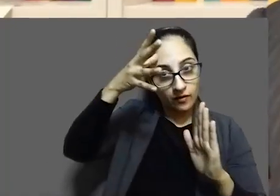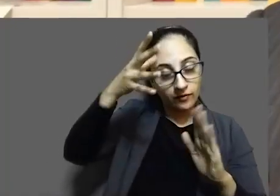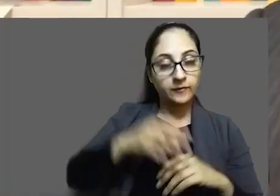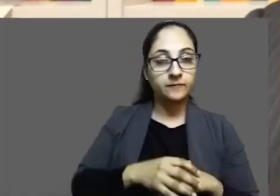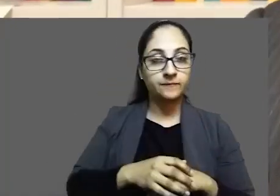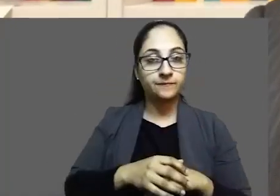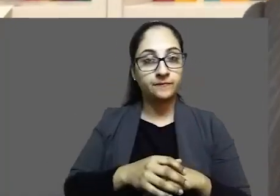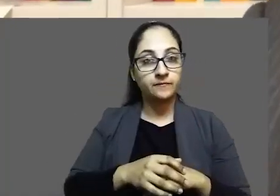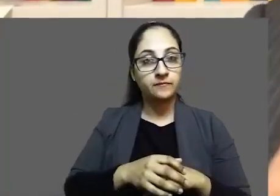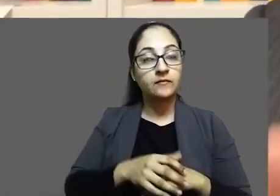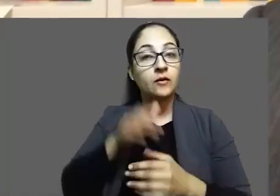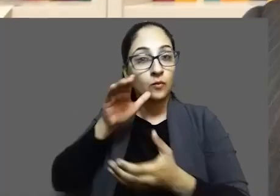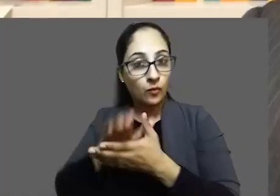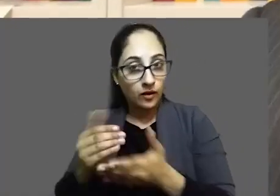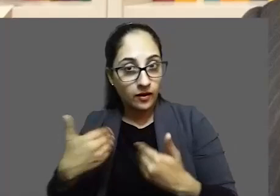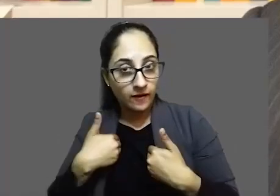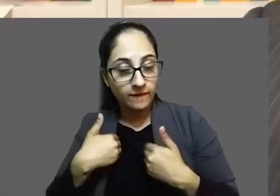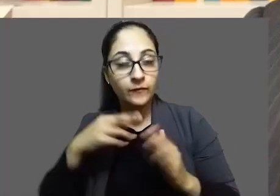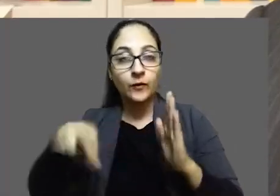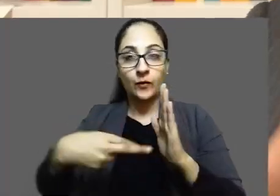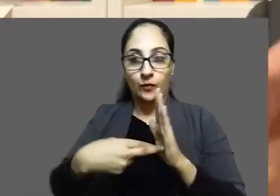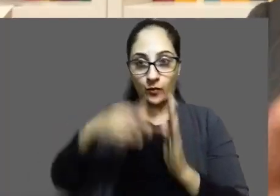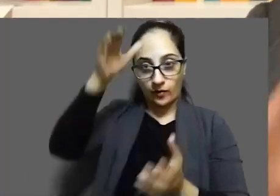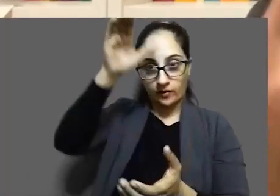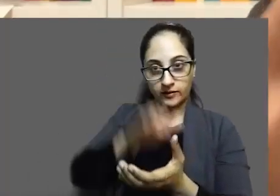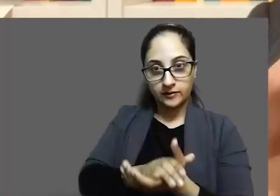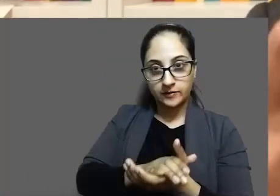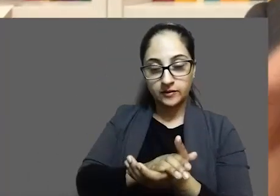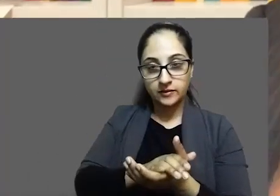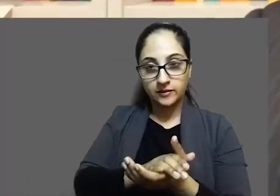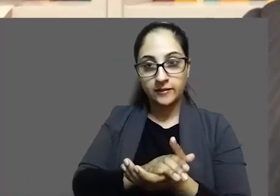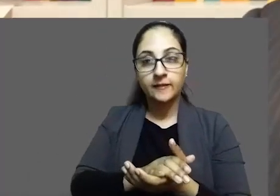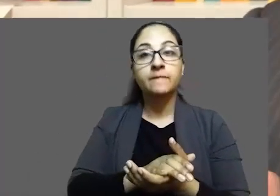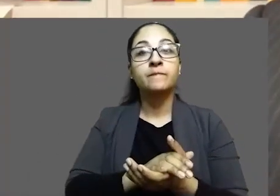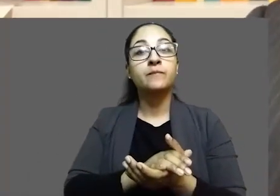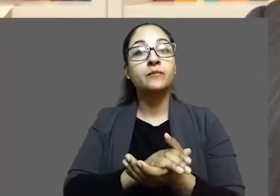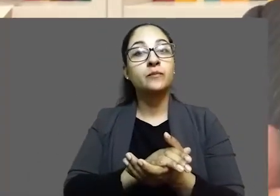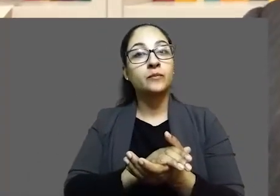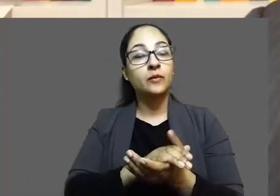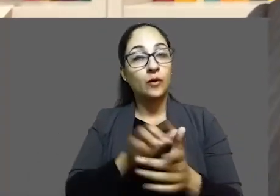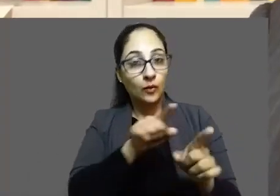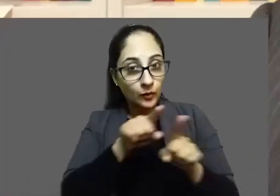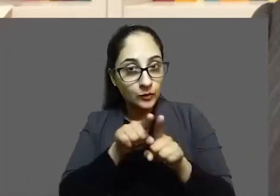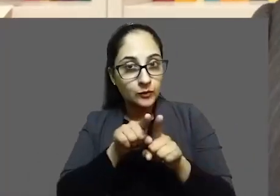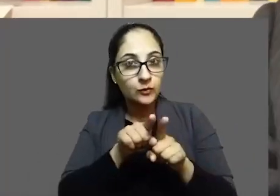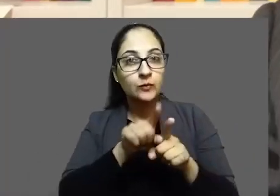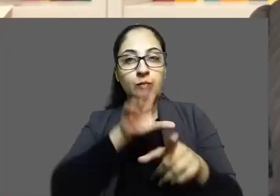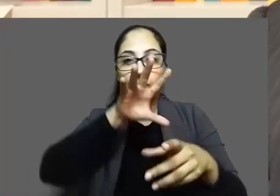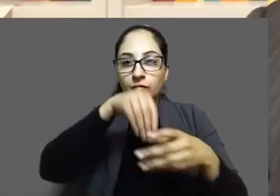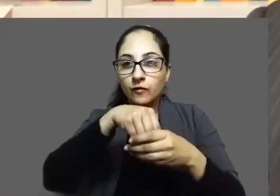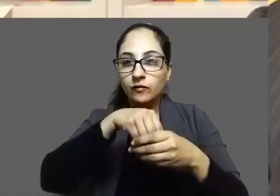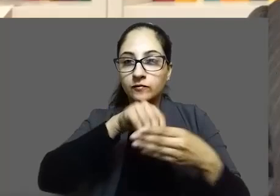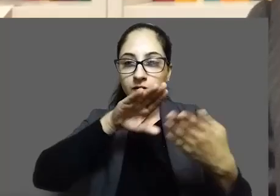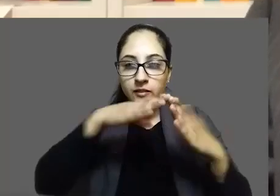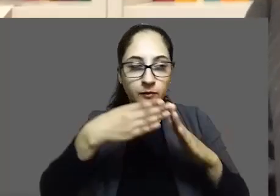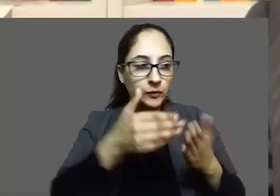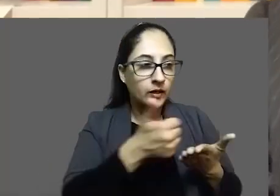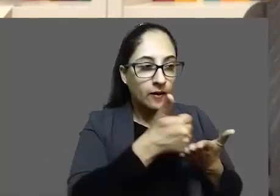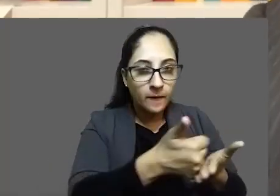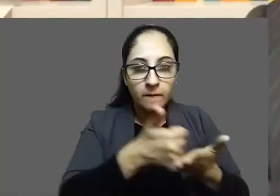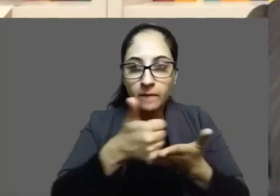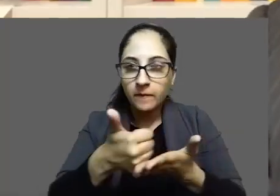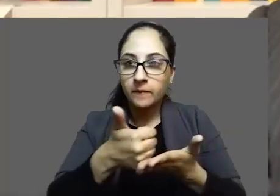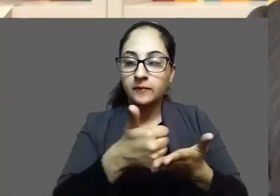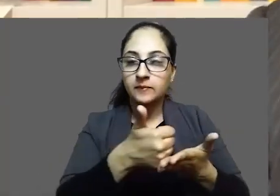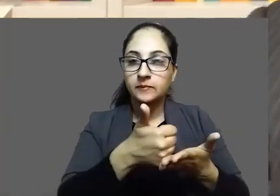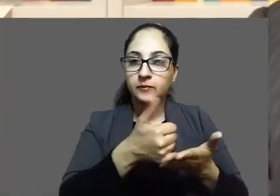gives charity, this is a reference to Imam Ali who, while he's in prayer, a beggar comes in and he signals to the beggar for the beggar